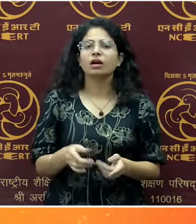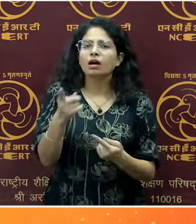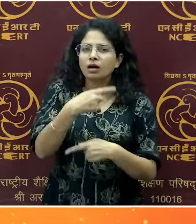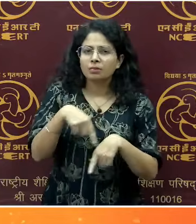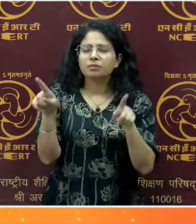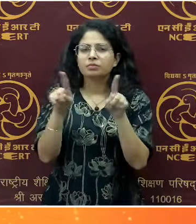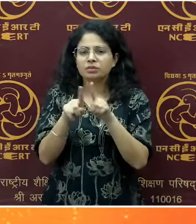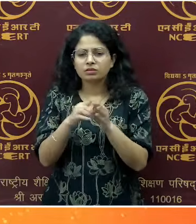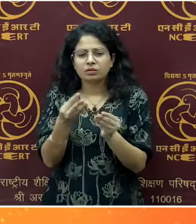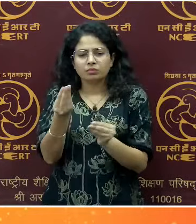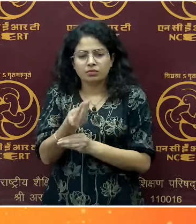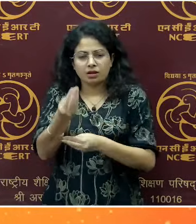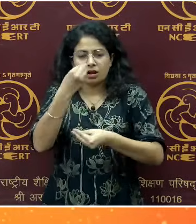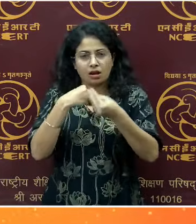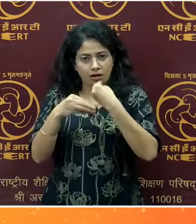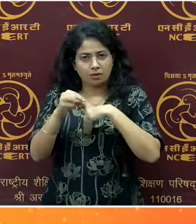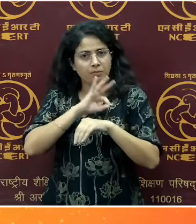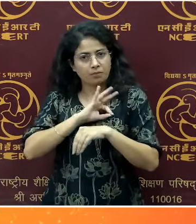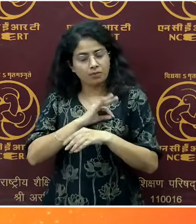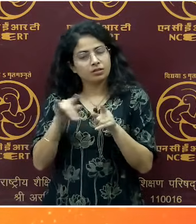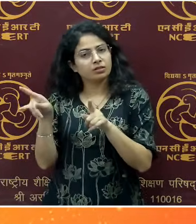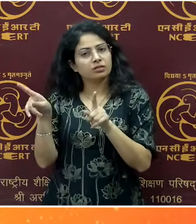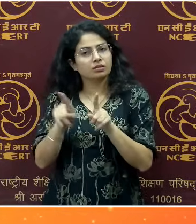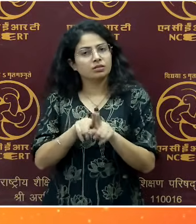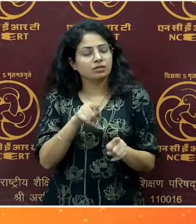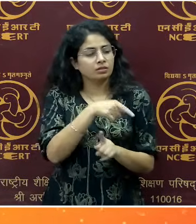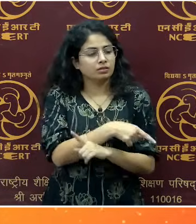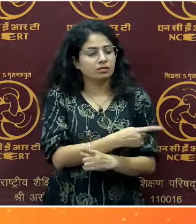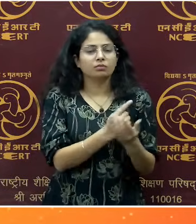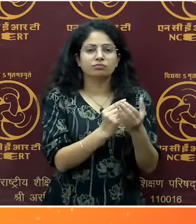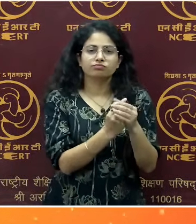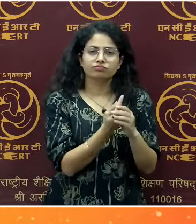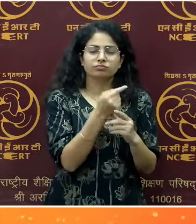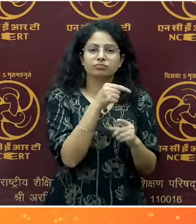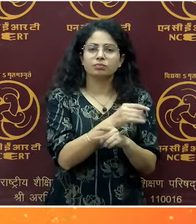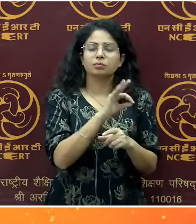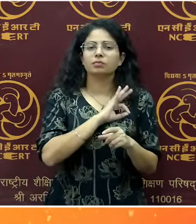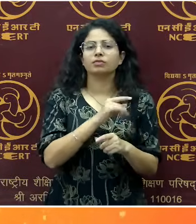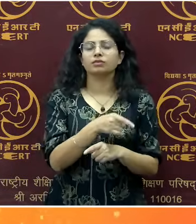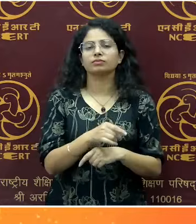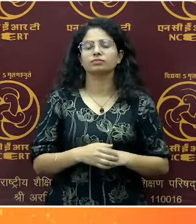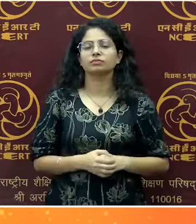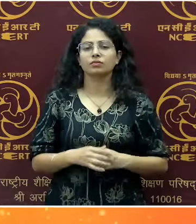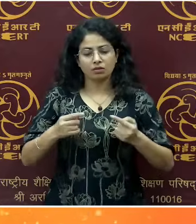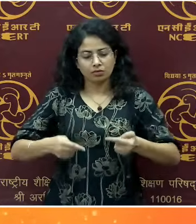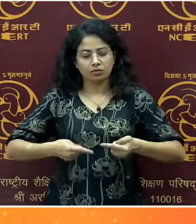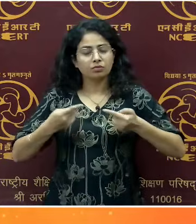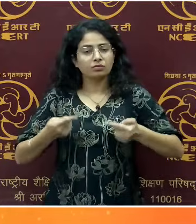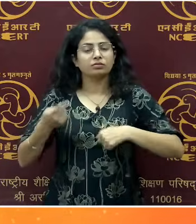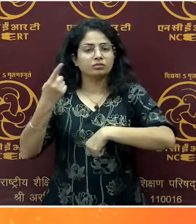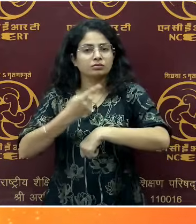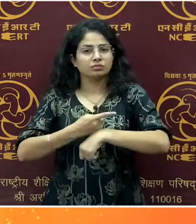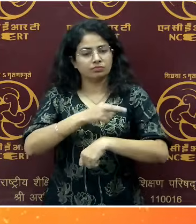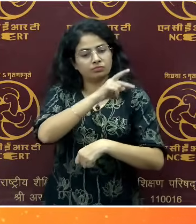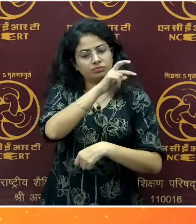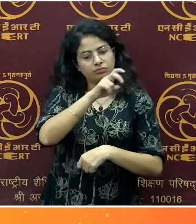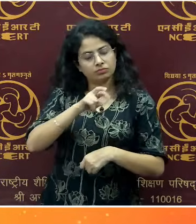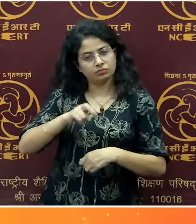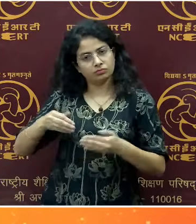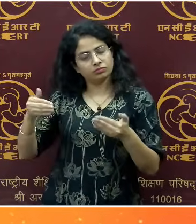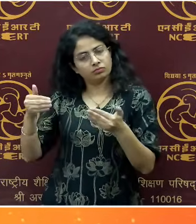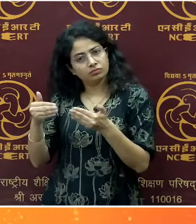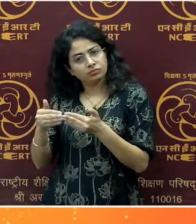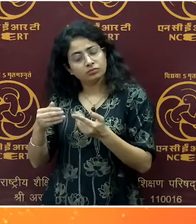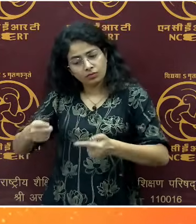time. Similarly, he enjoyed this tender soft grass. Every day he would come down to meet his friends